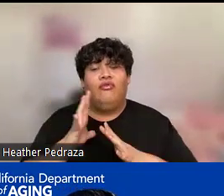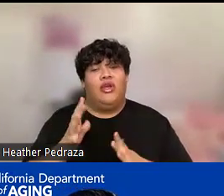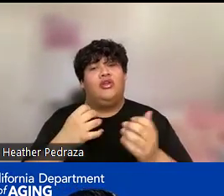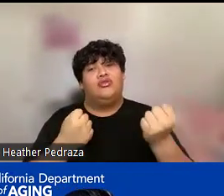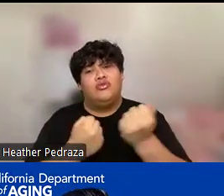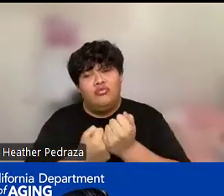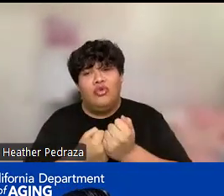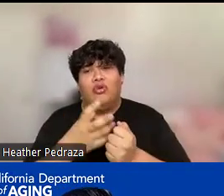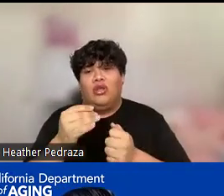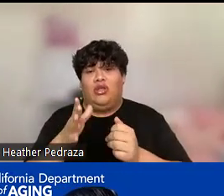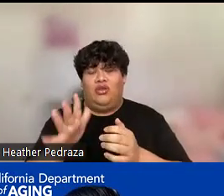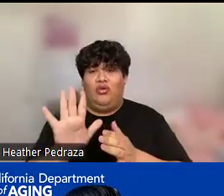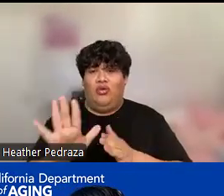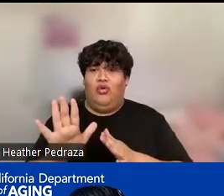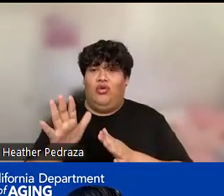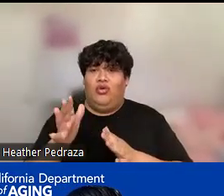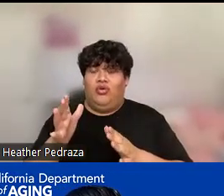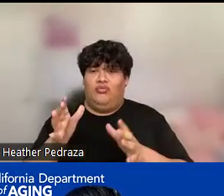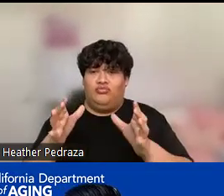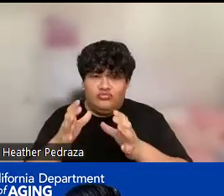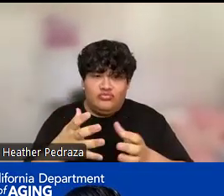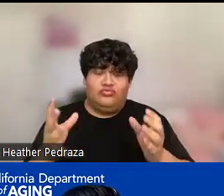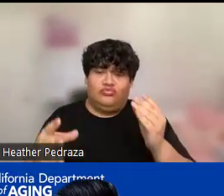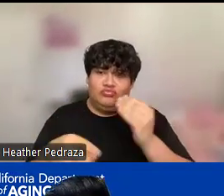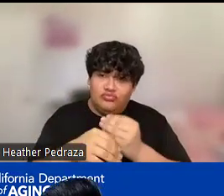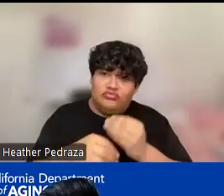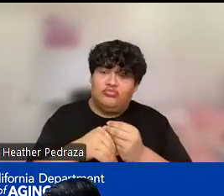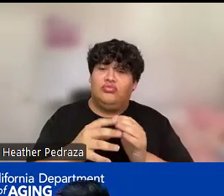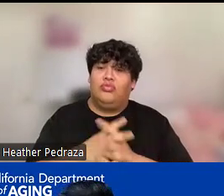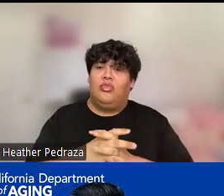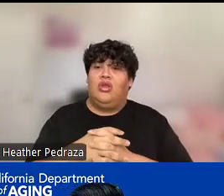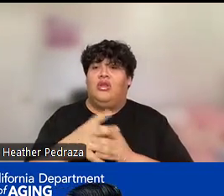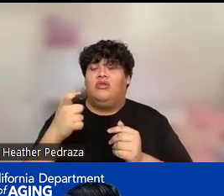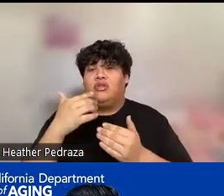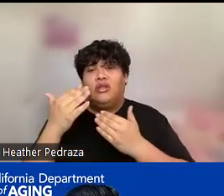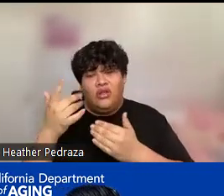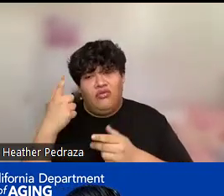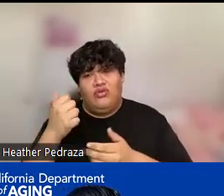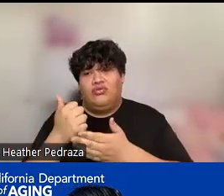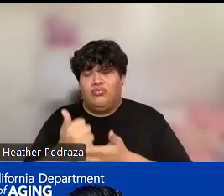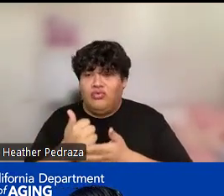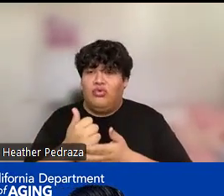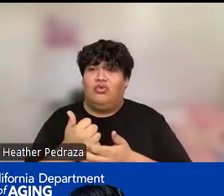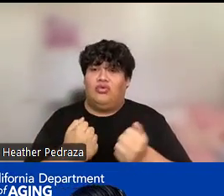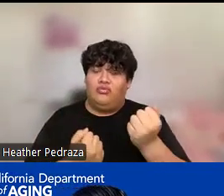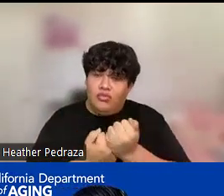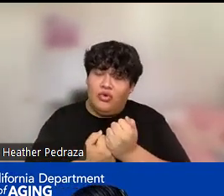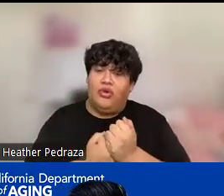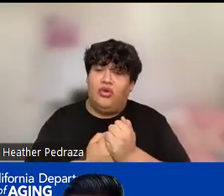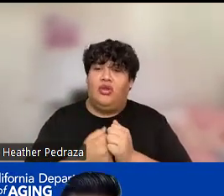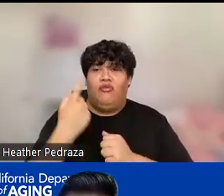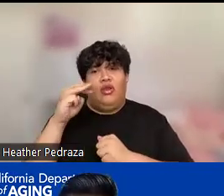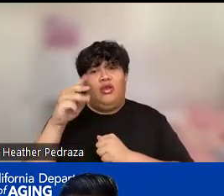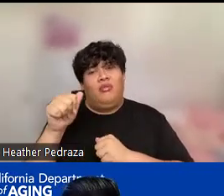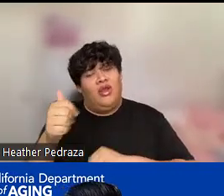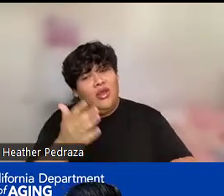and collaboration. They've been at the forefront of the MPA from the very beginning and have remained focused on advancing MPA progress.